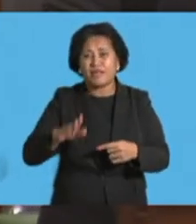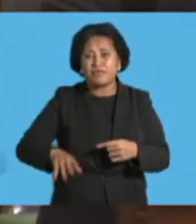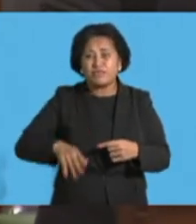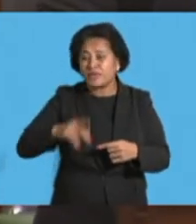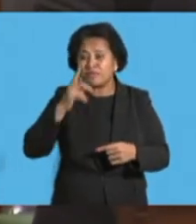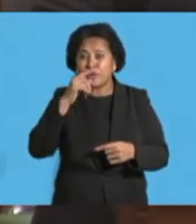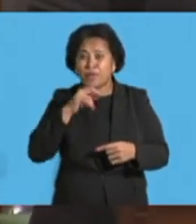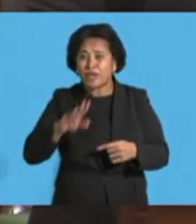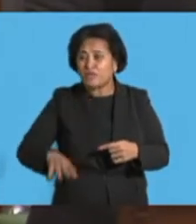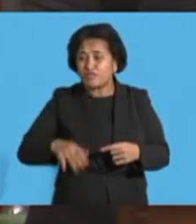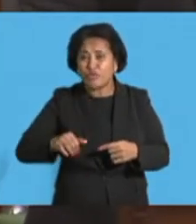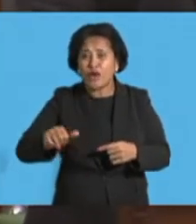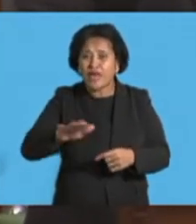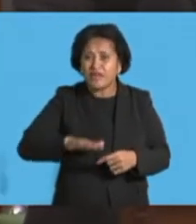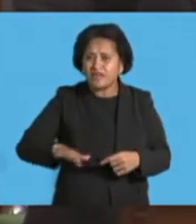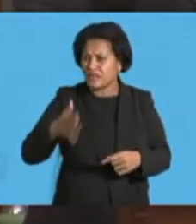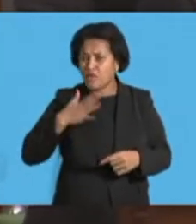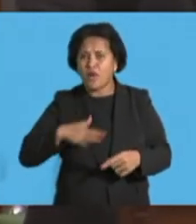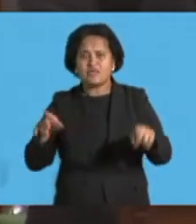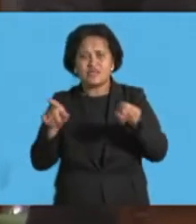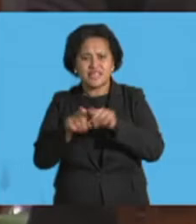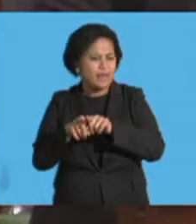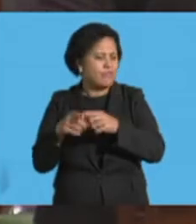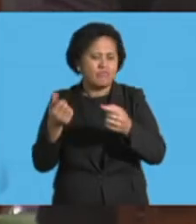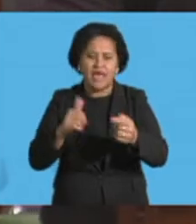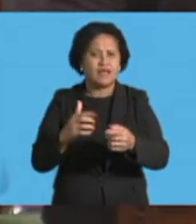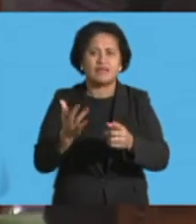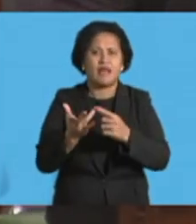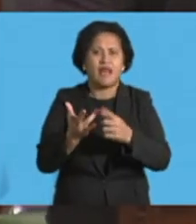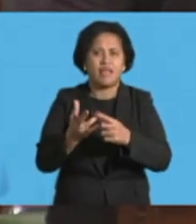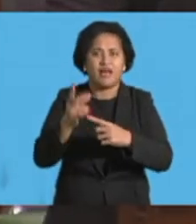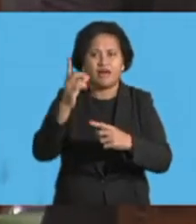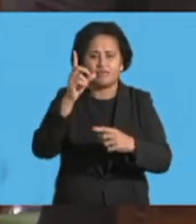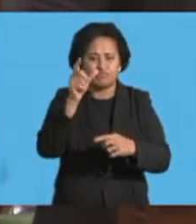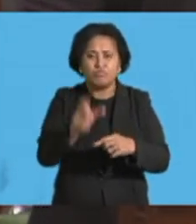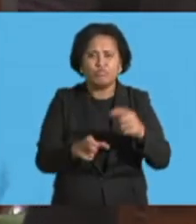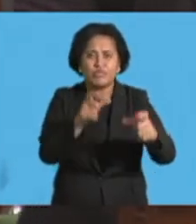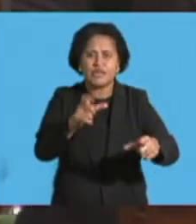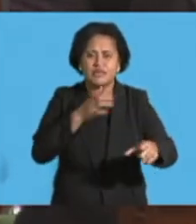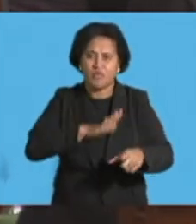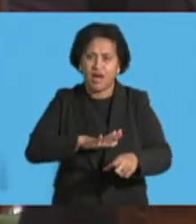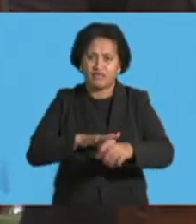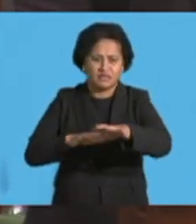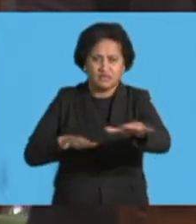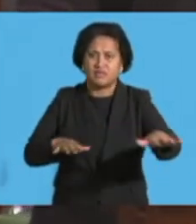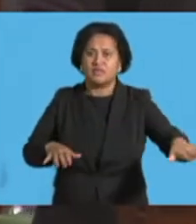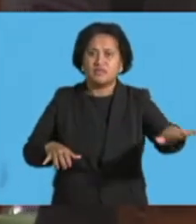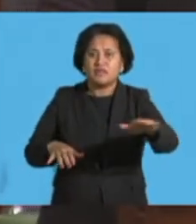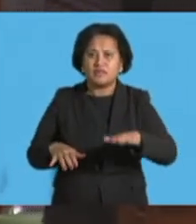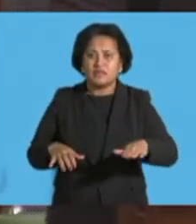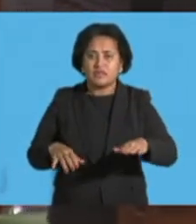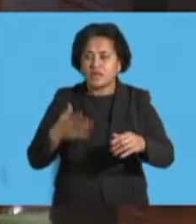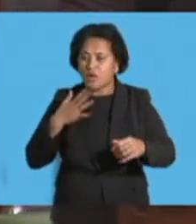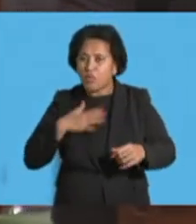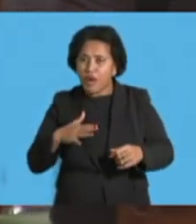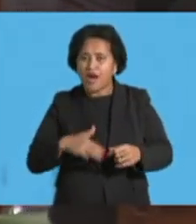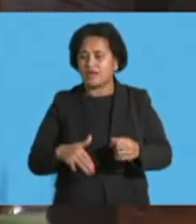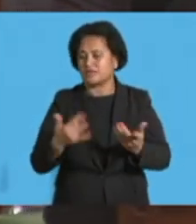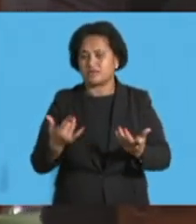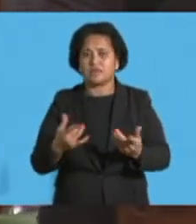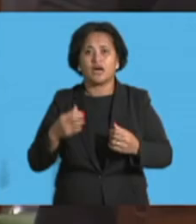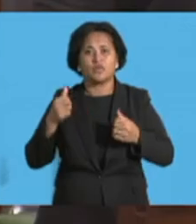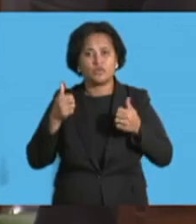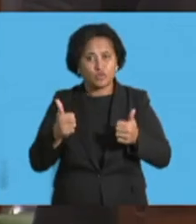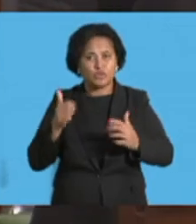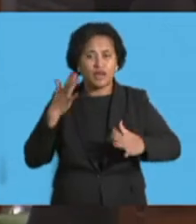areas want the same things that any other Fijian does. They want to have a decent livelihood. to meet their basic needs, to lead a fulfilled